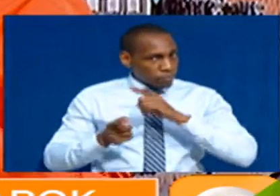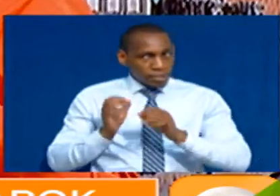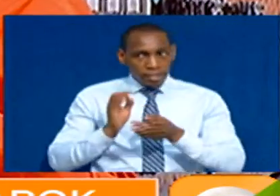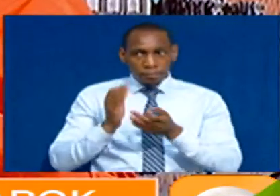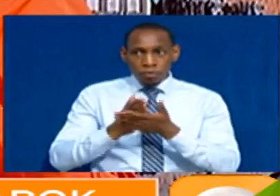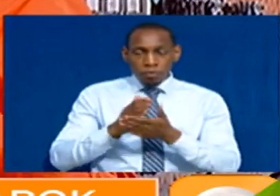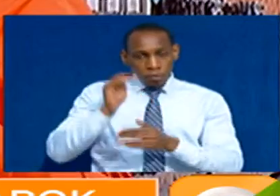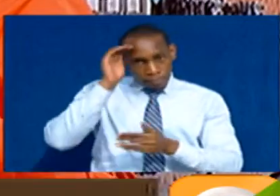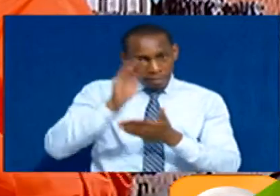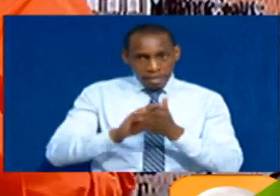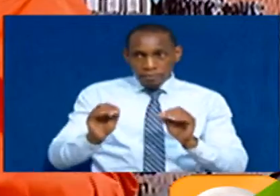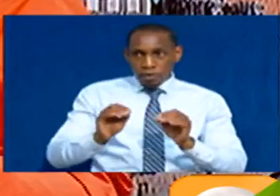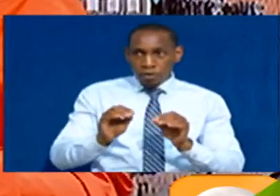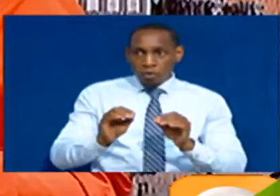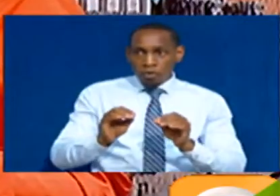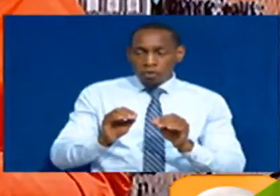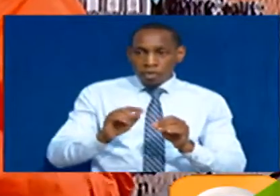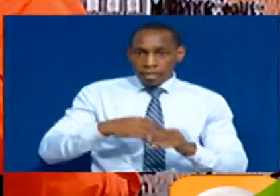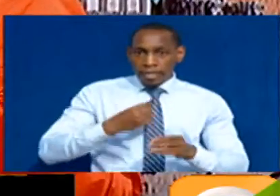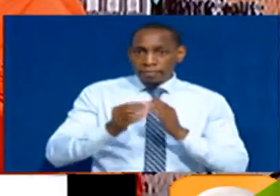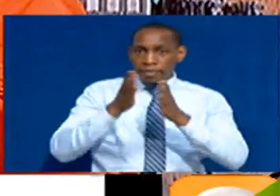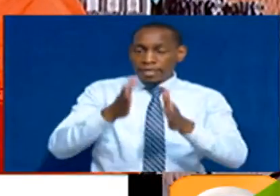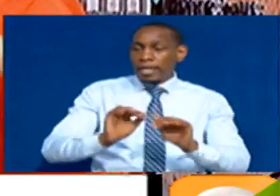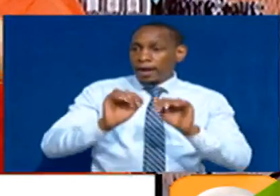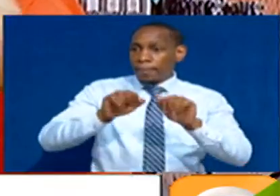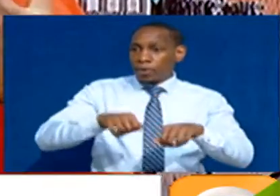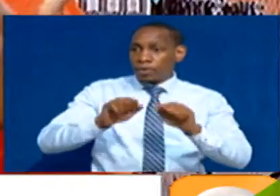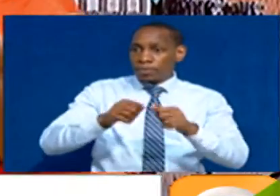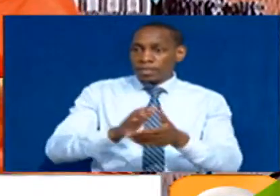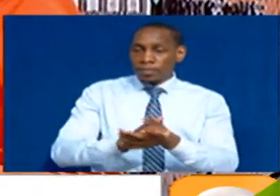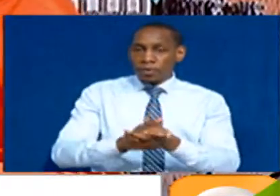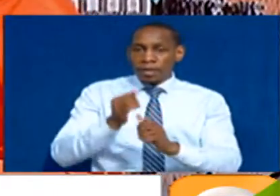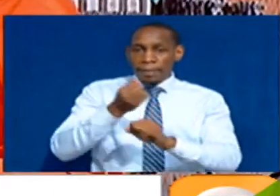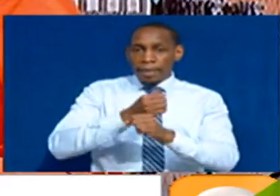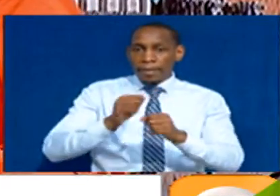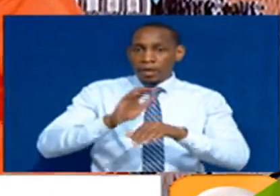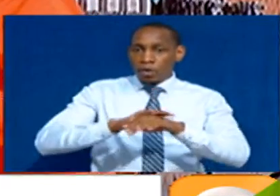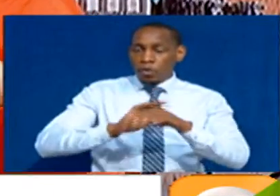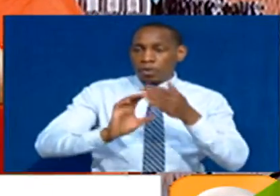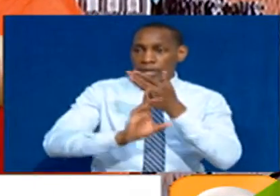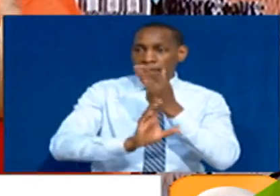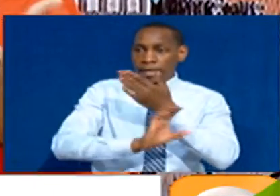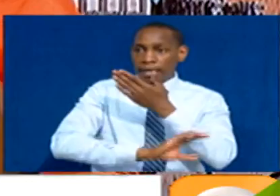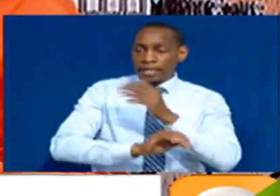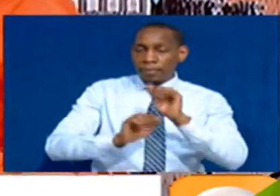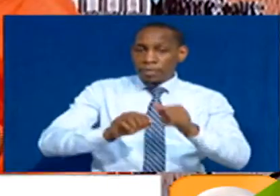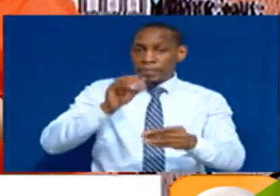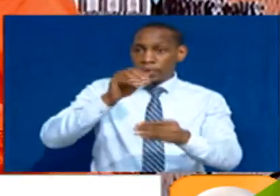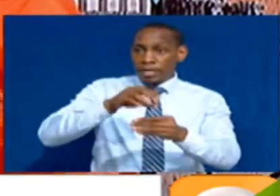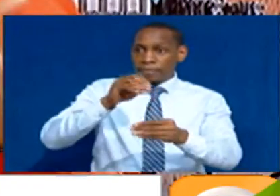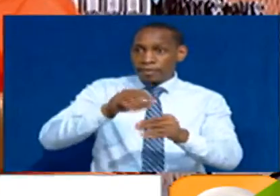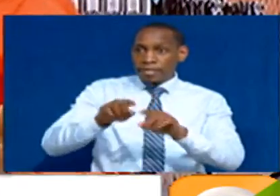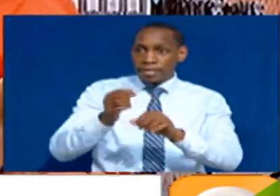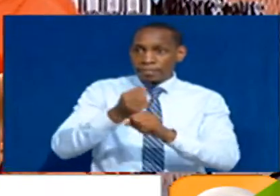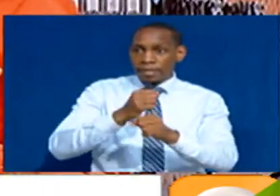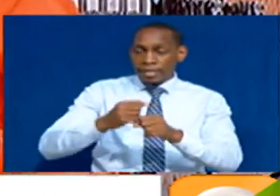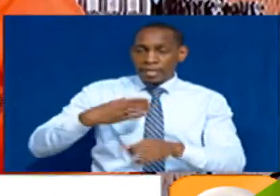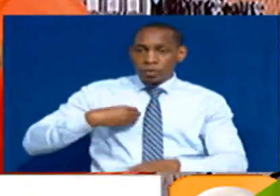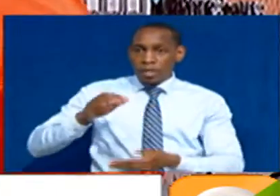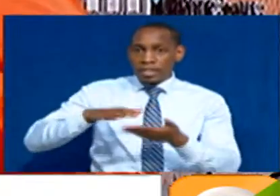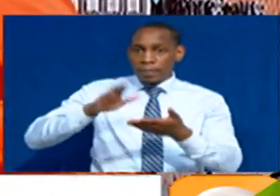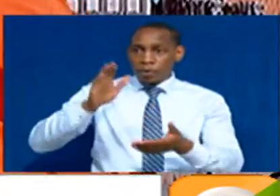I don't believe in myself as being a leader to be able to create a good country that I can be able to invest in and create more